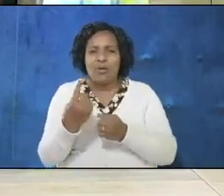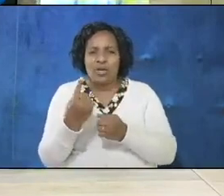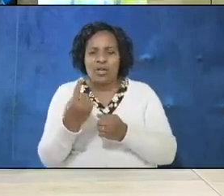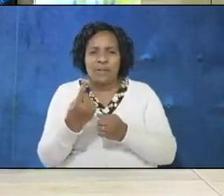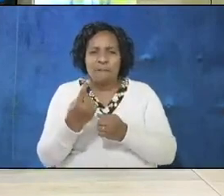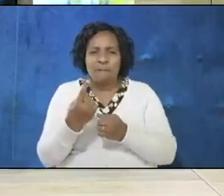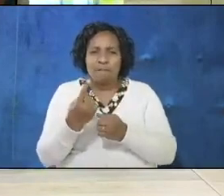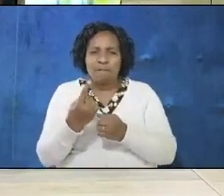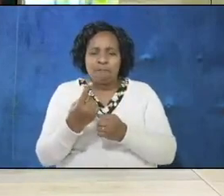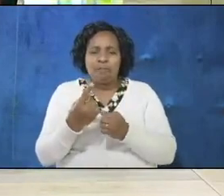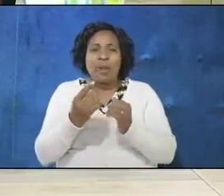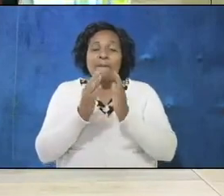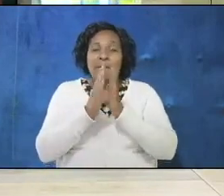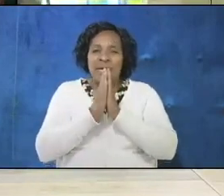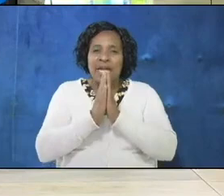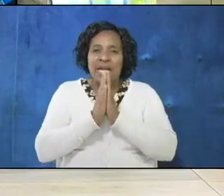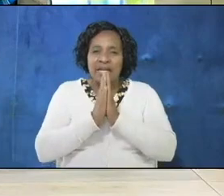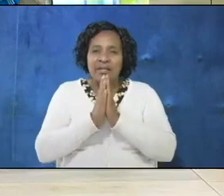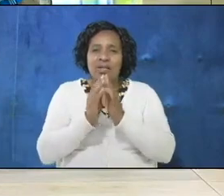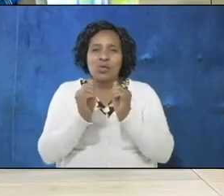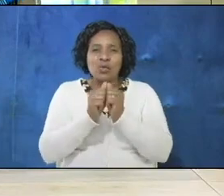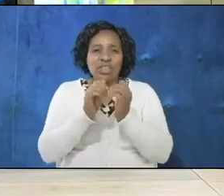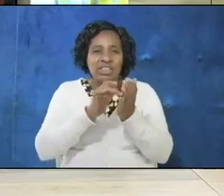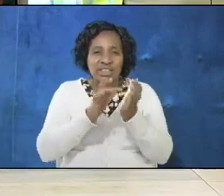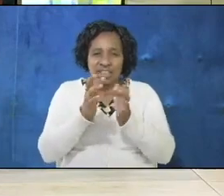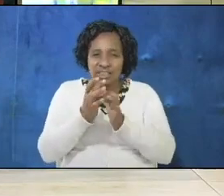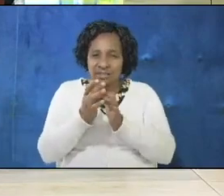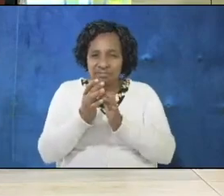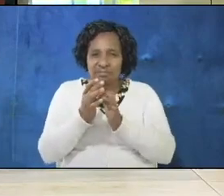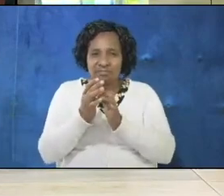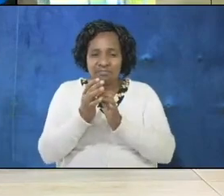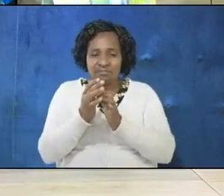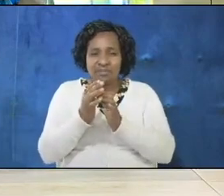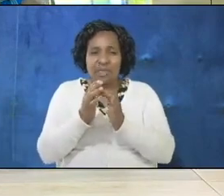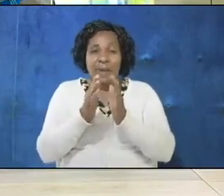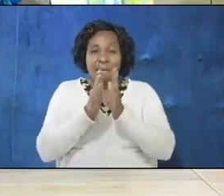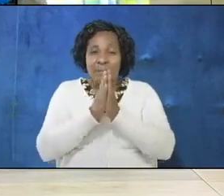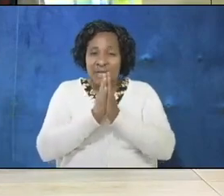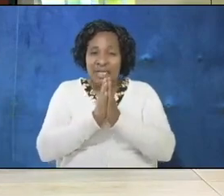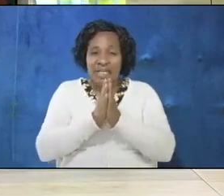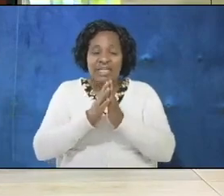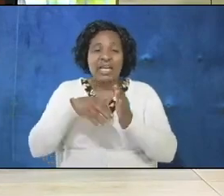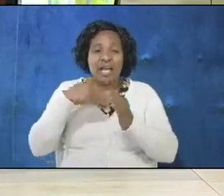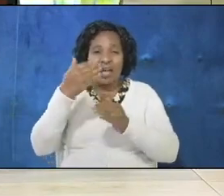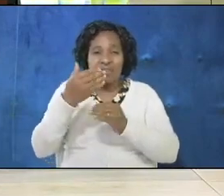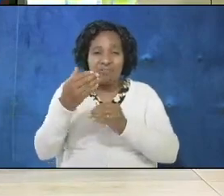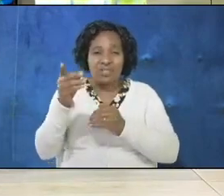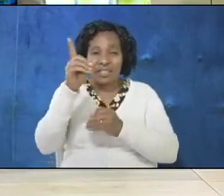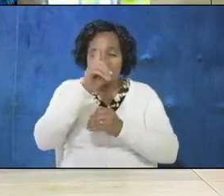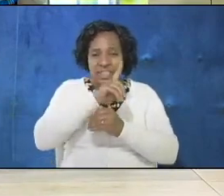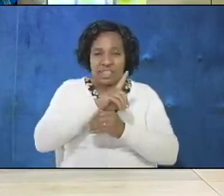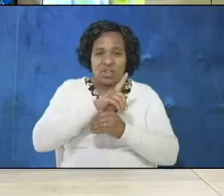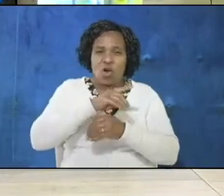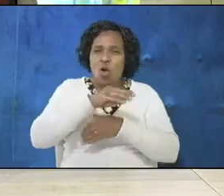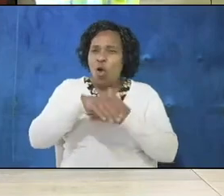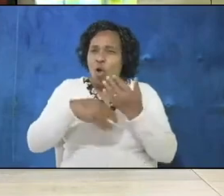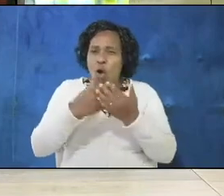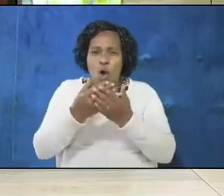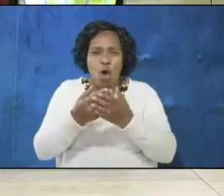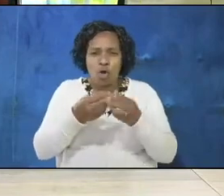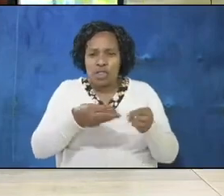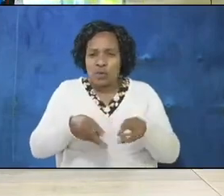alone. Praying with Jesus, praying every day all along